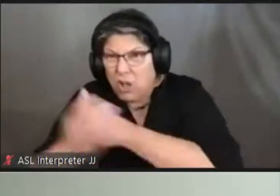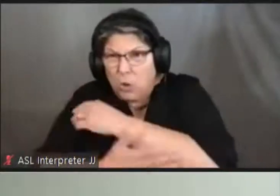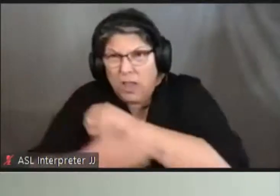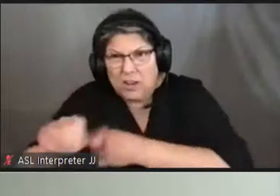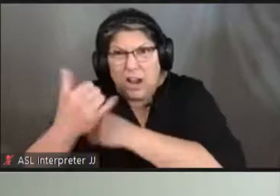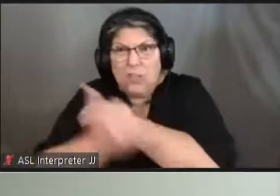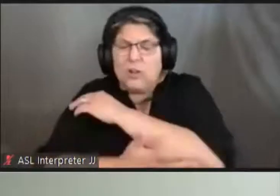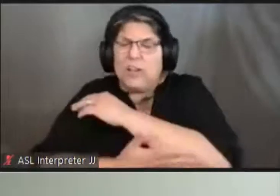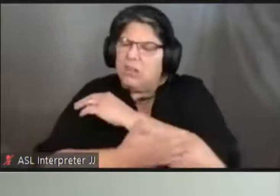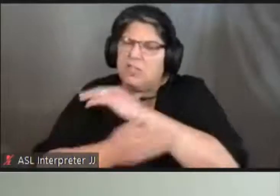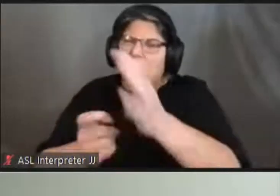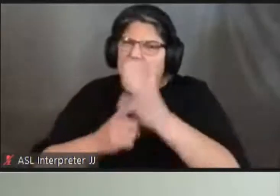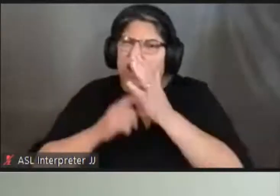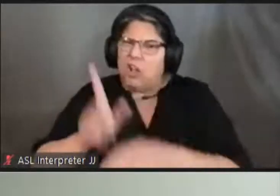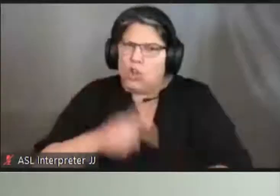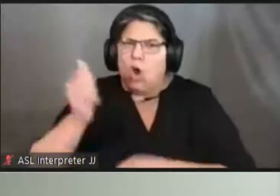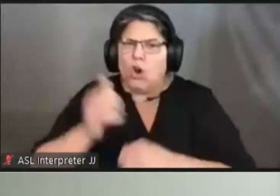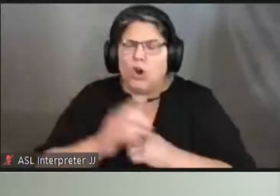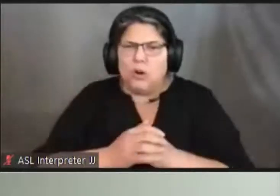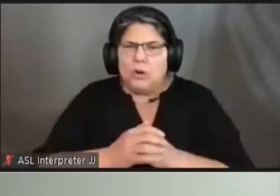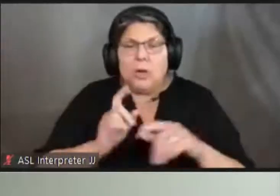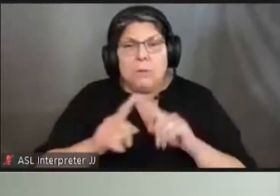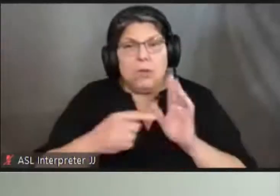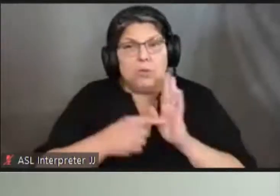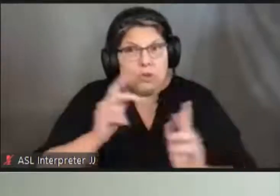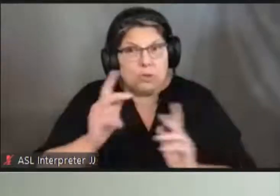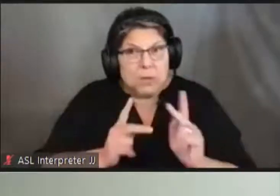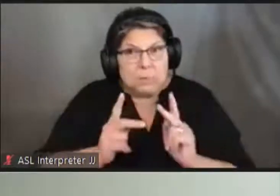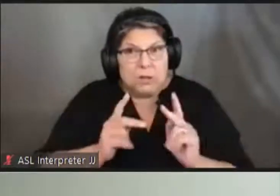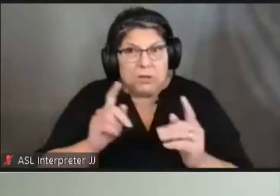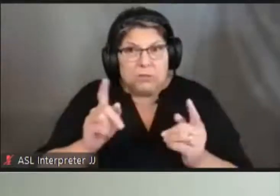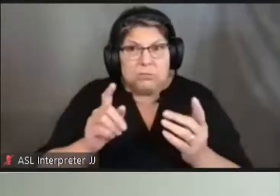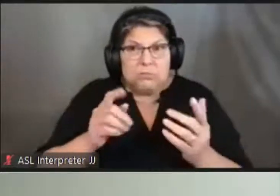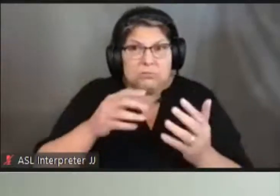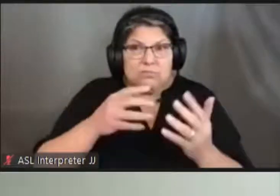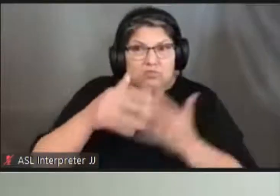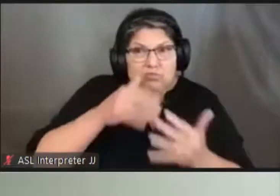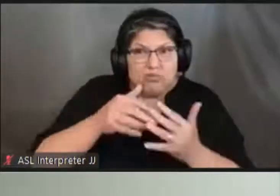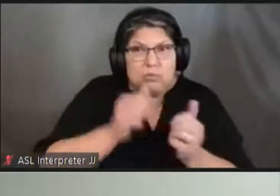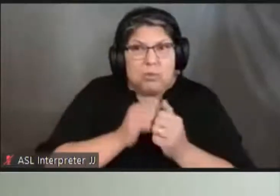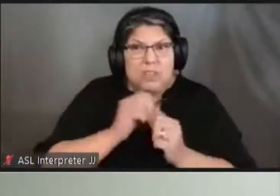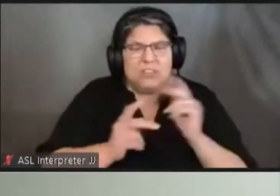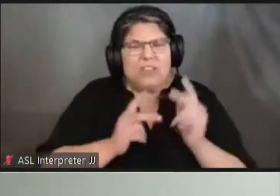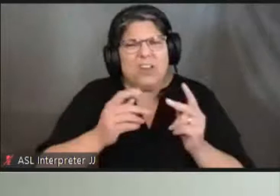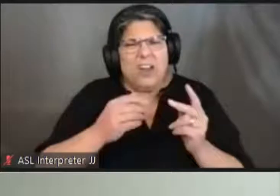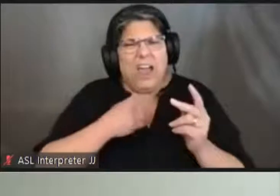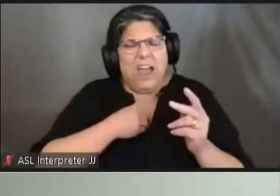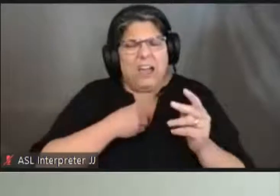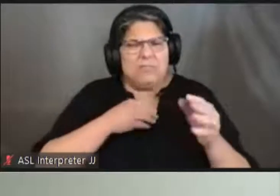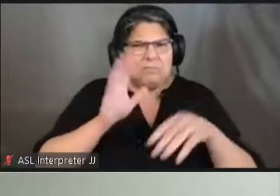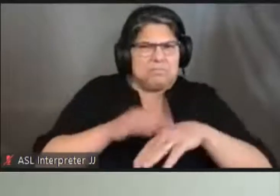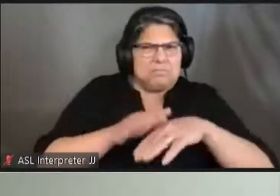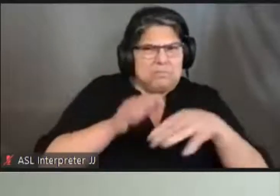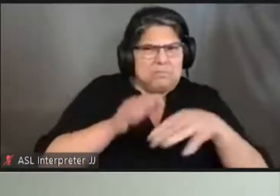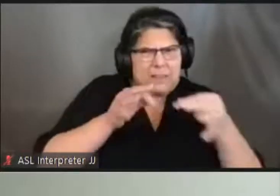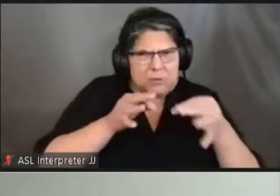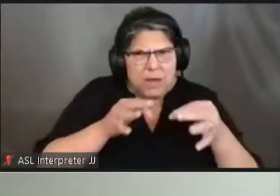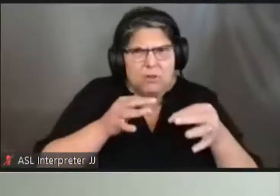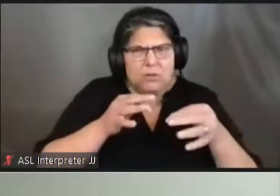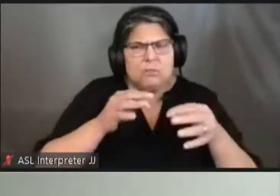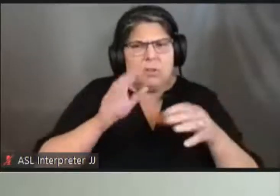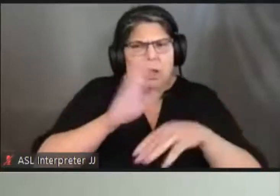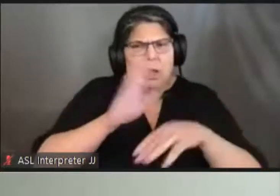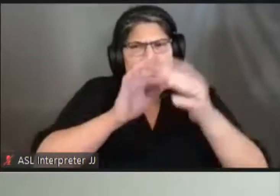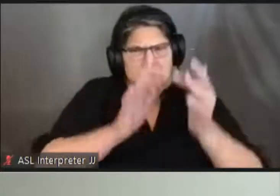notify people of close contact with others, is available online. And of course, we continue to do